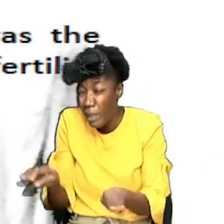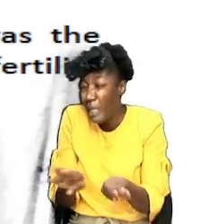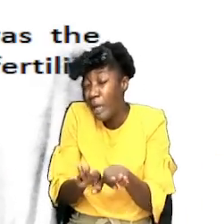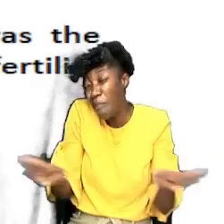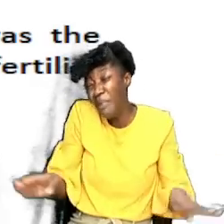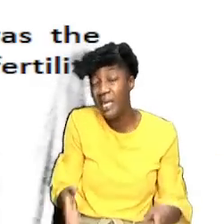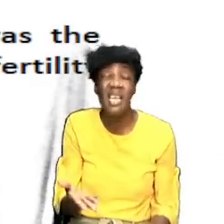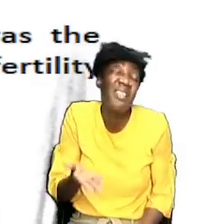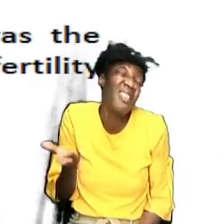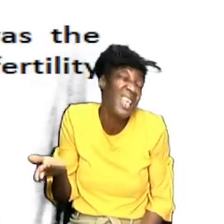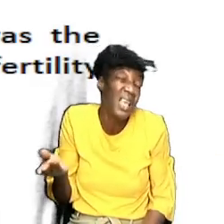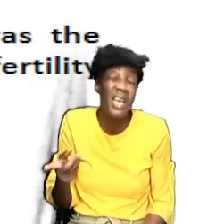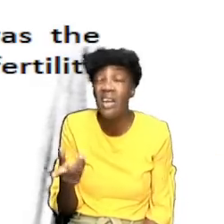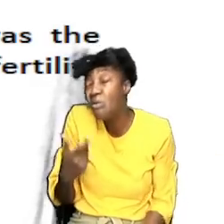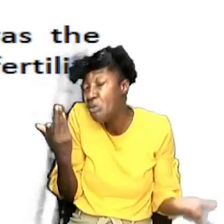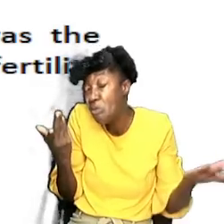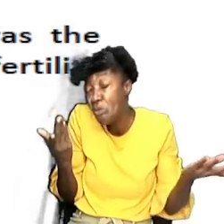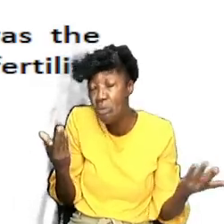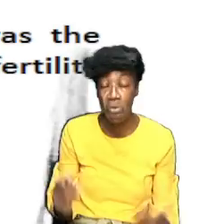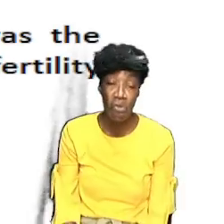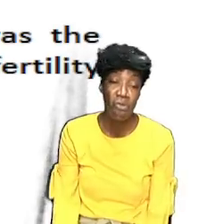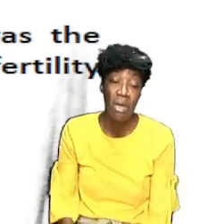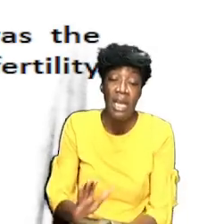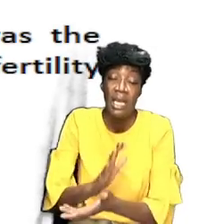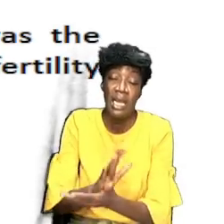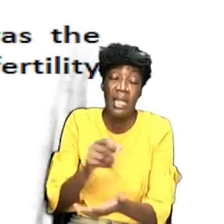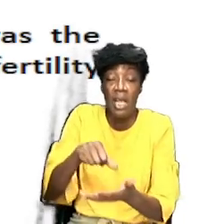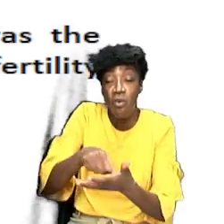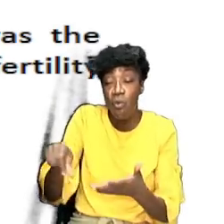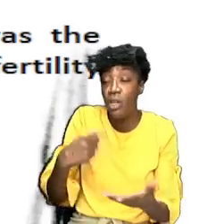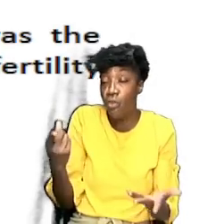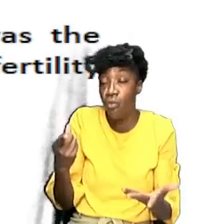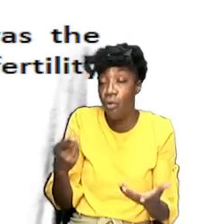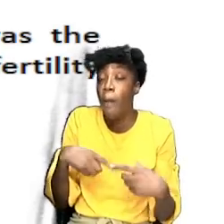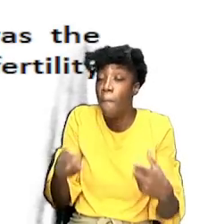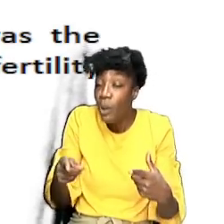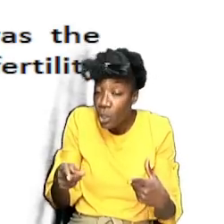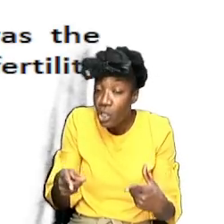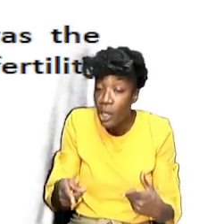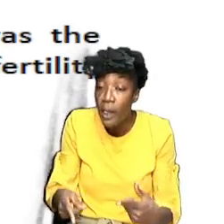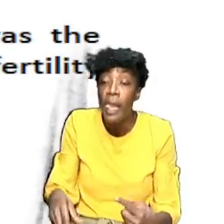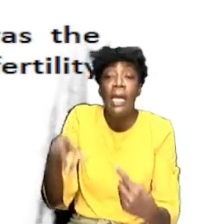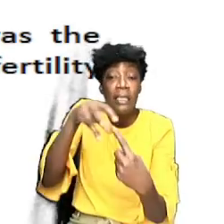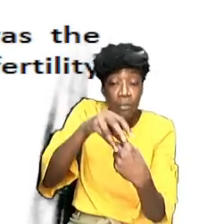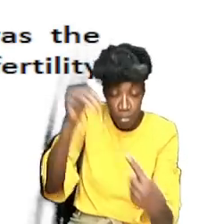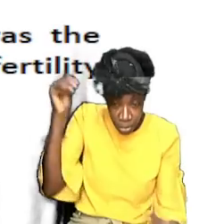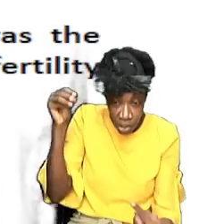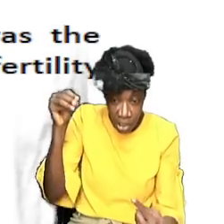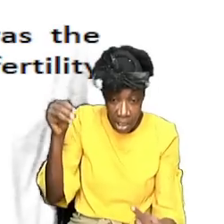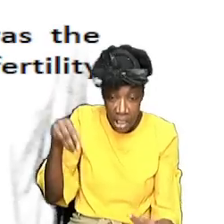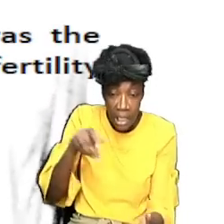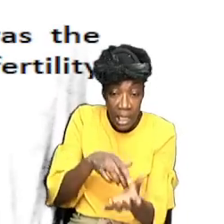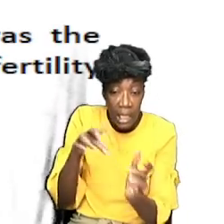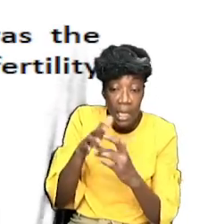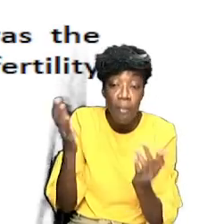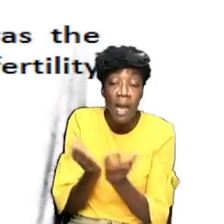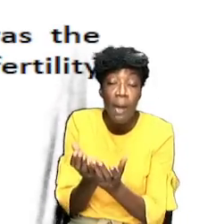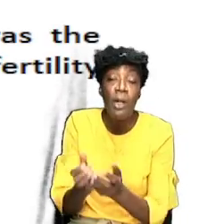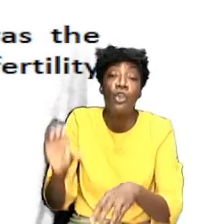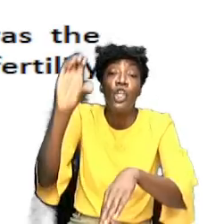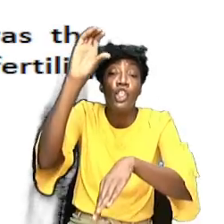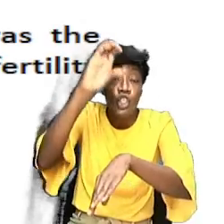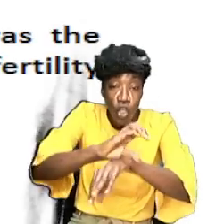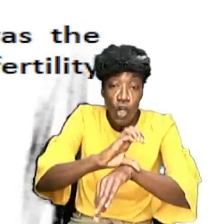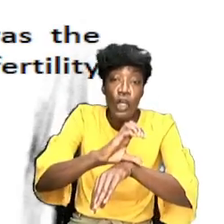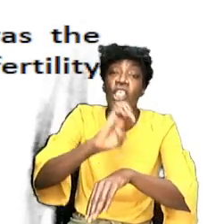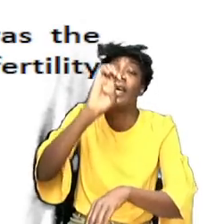who the letter was written to. But it was addressed specifically in our King James Version to the church at